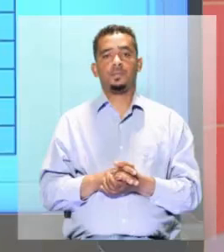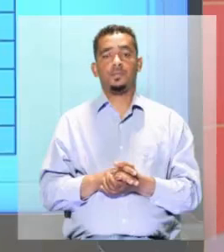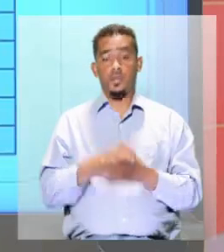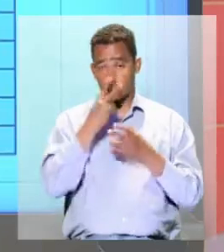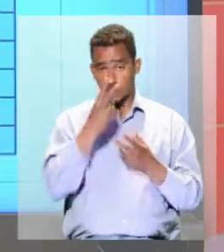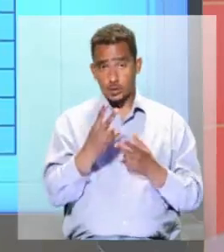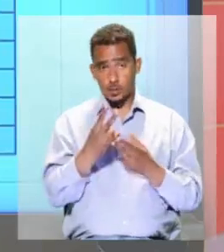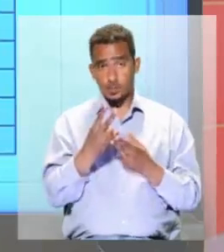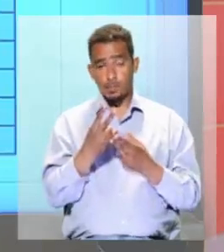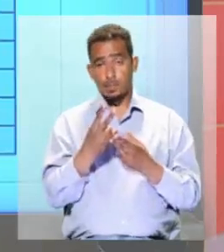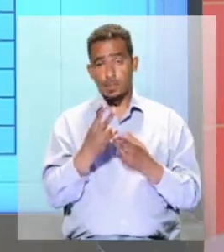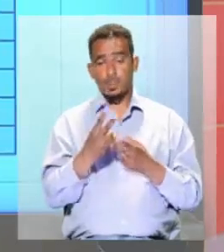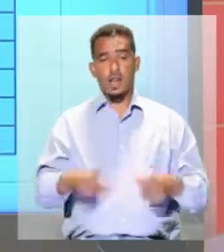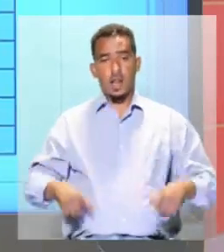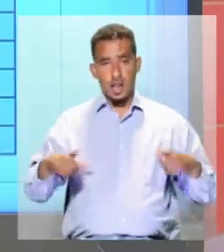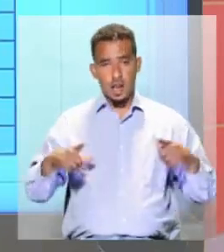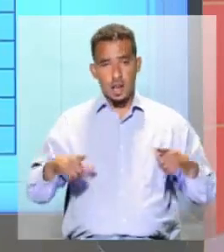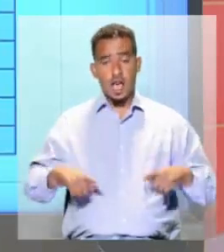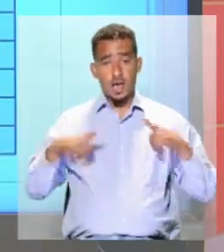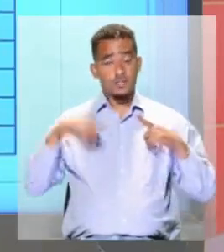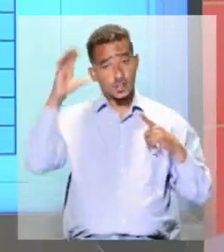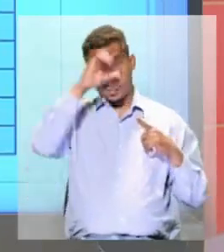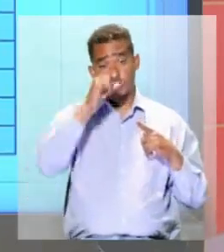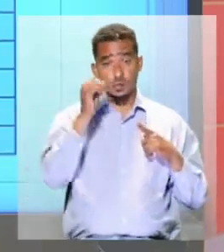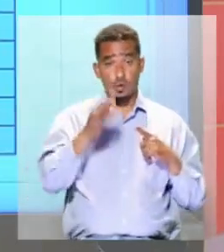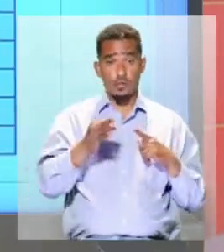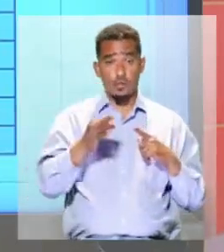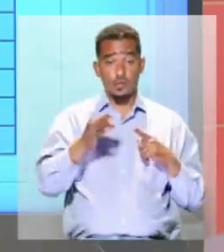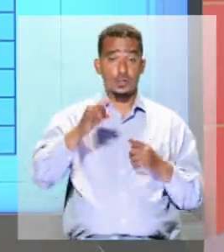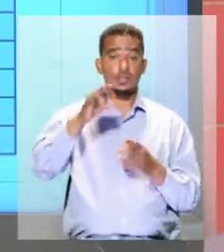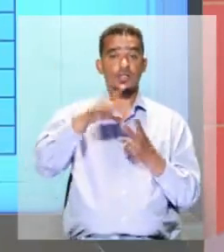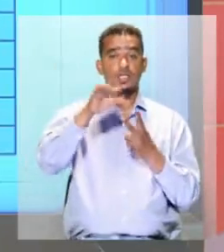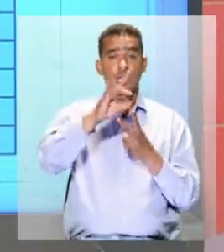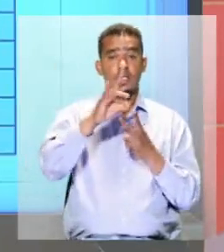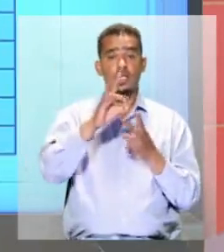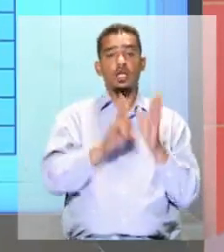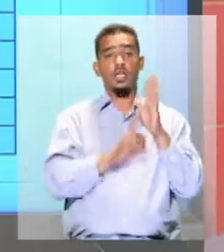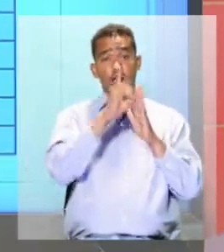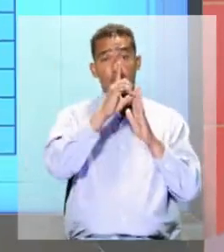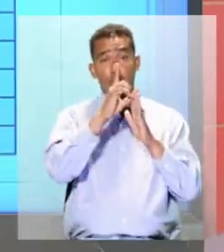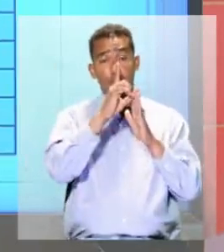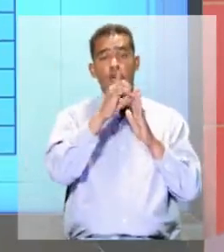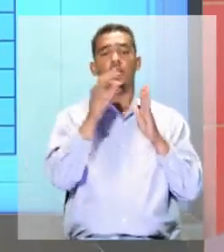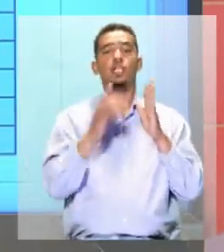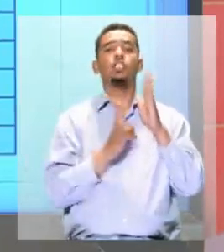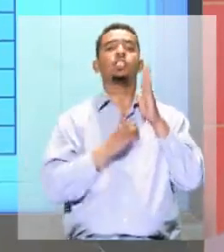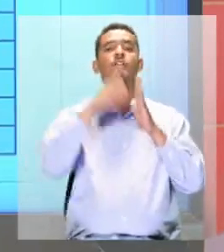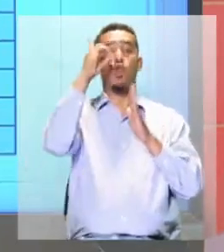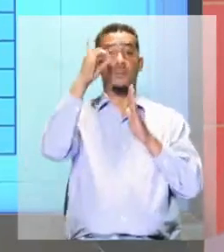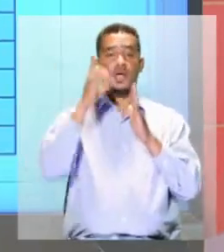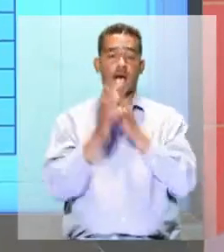Let us see the life expectancy for selecting developed and developing country. For